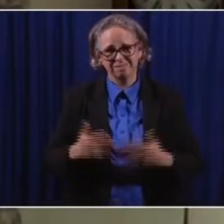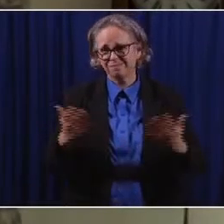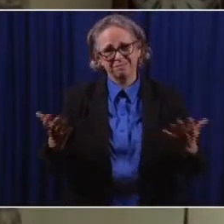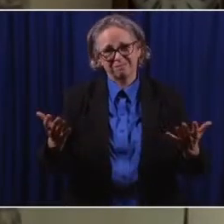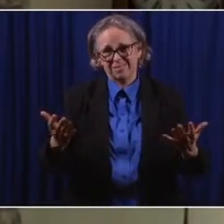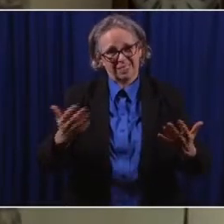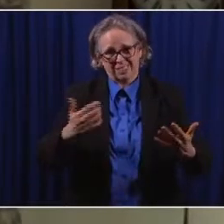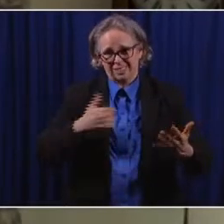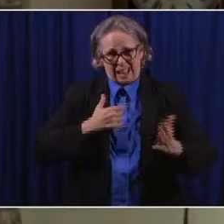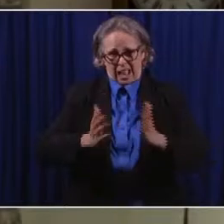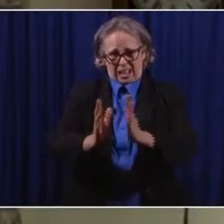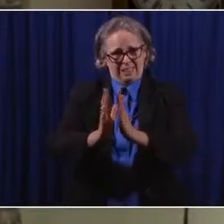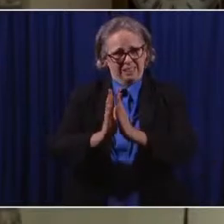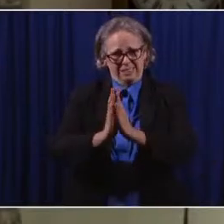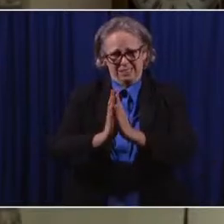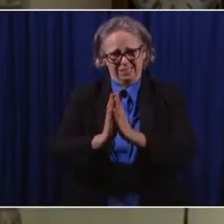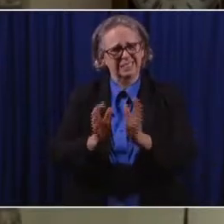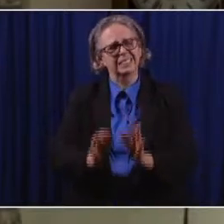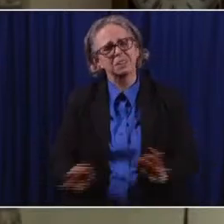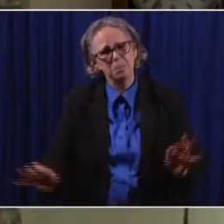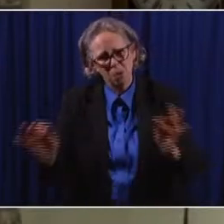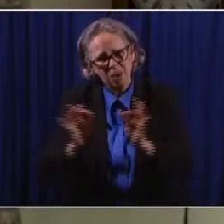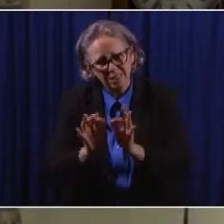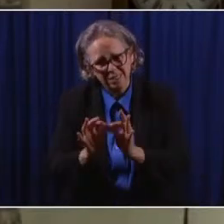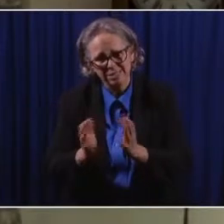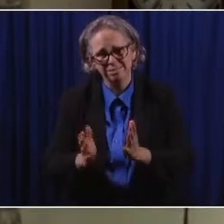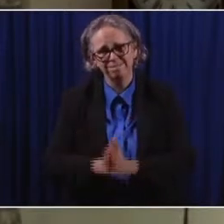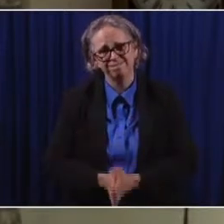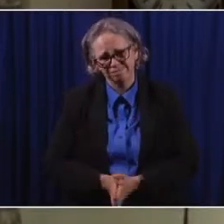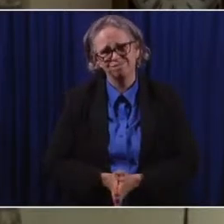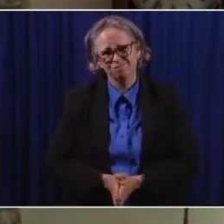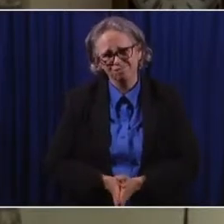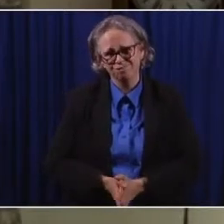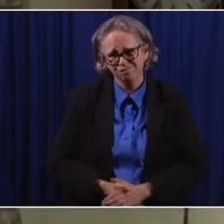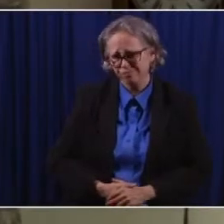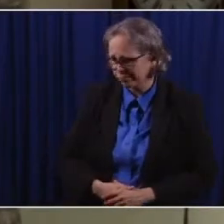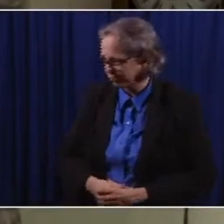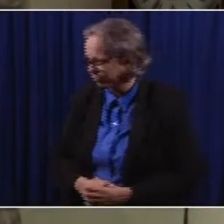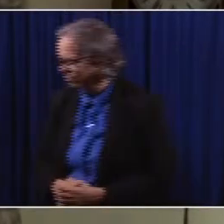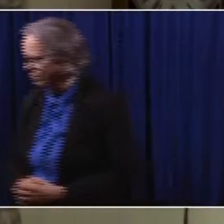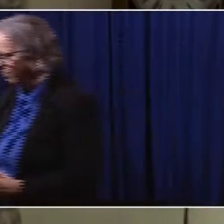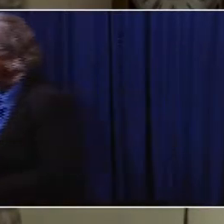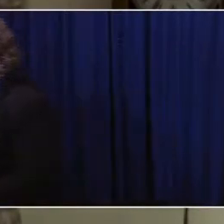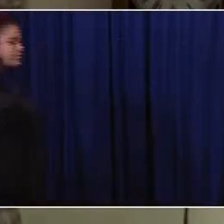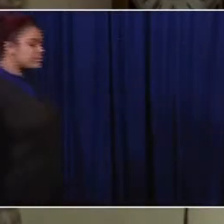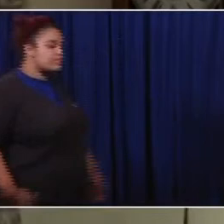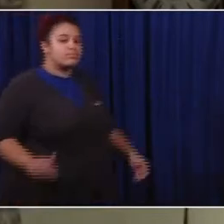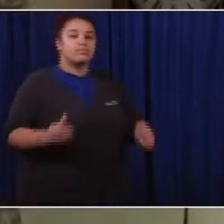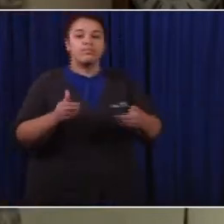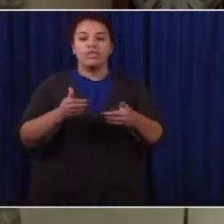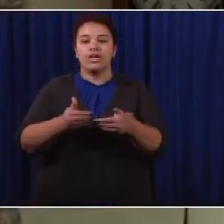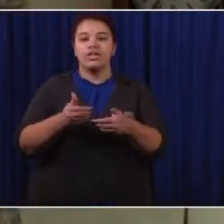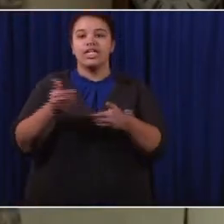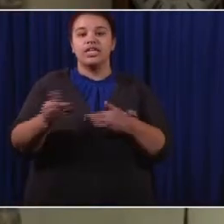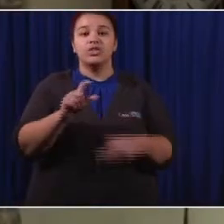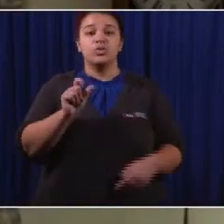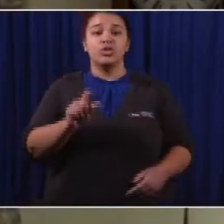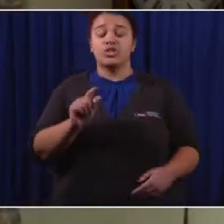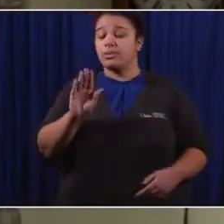vitally important. Next question is from Ben Schwartz at WCPO in